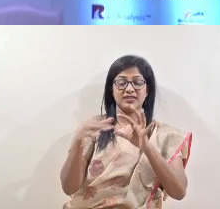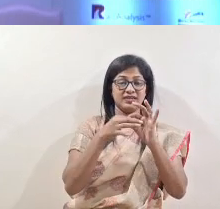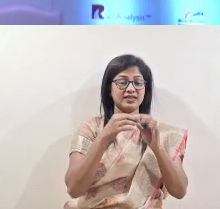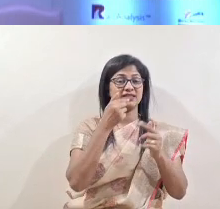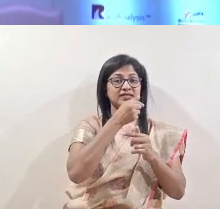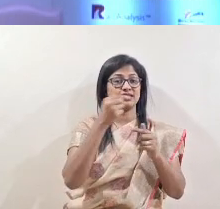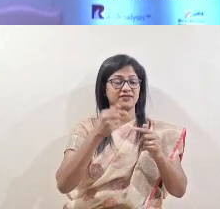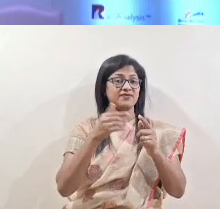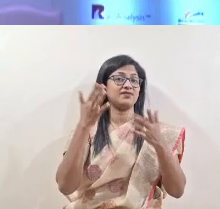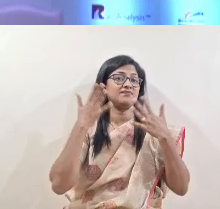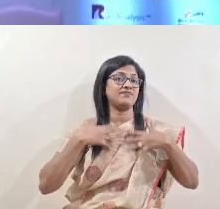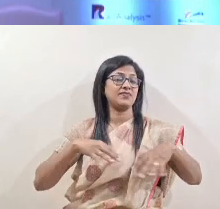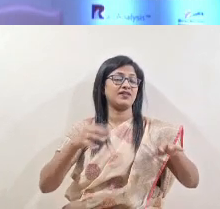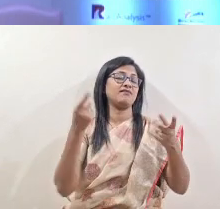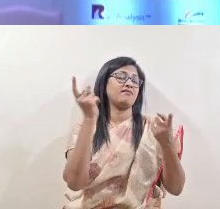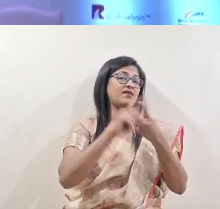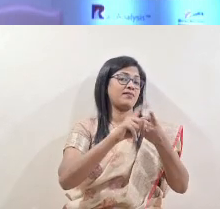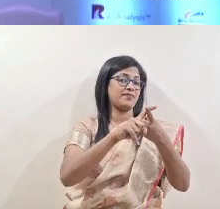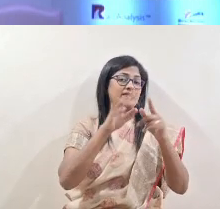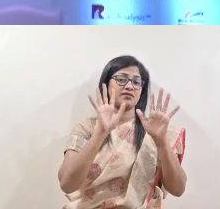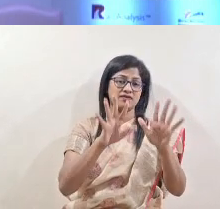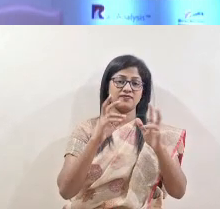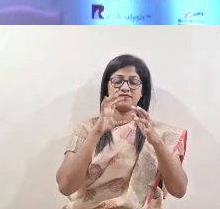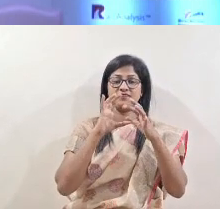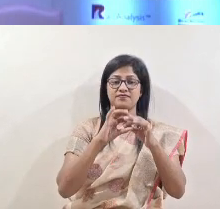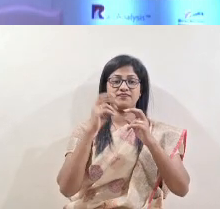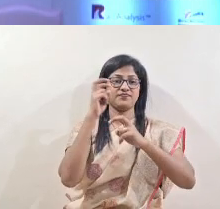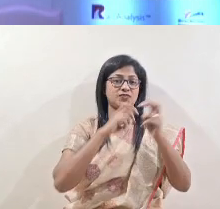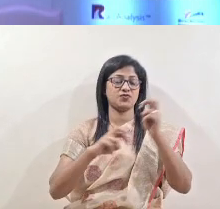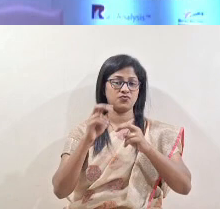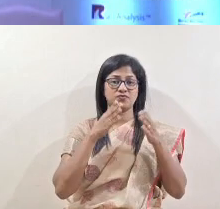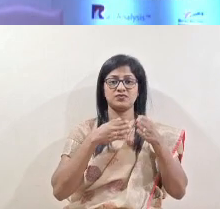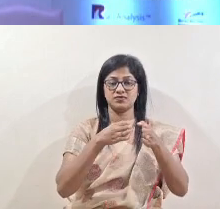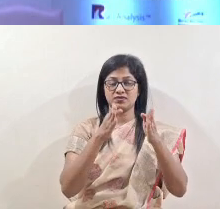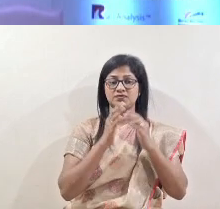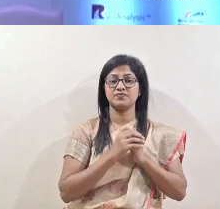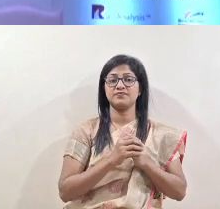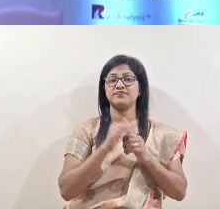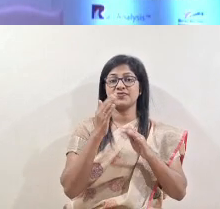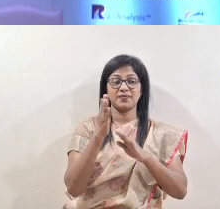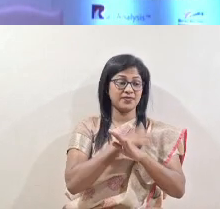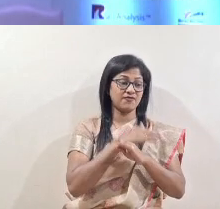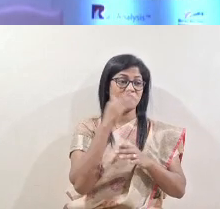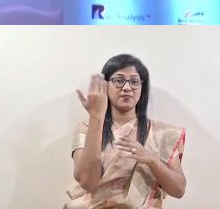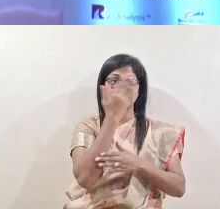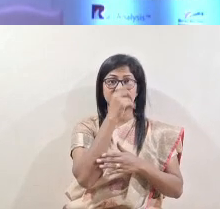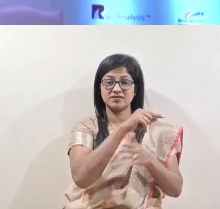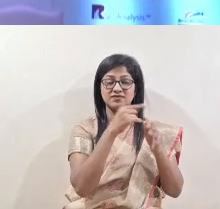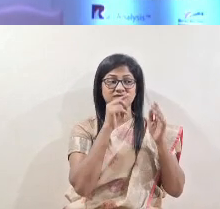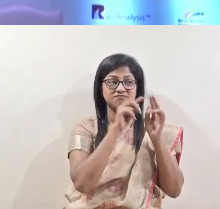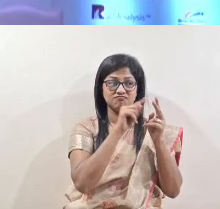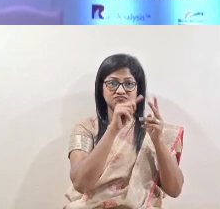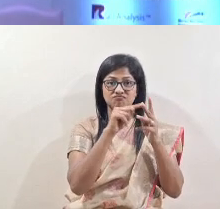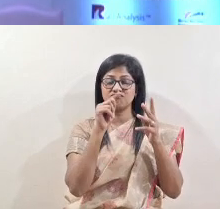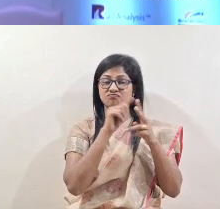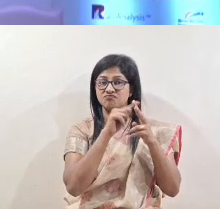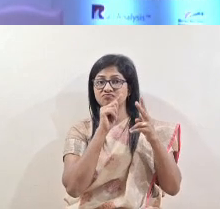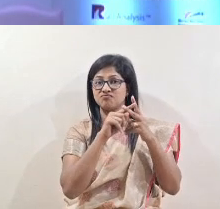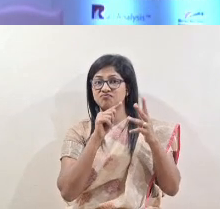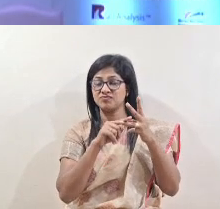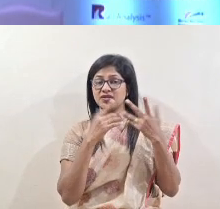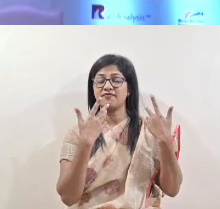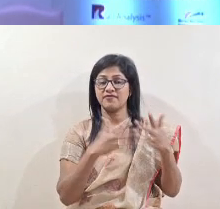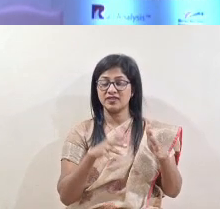with the road transportation. Like the presentations before me had presented. So the